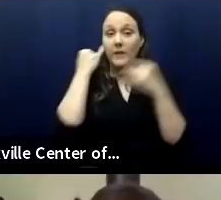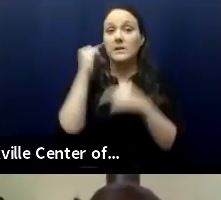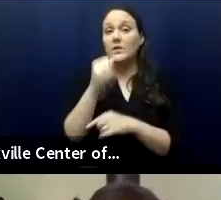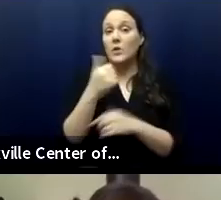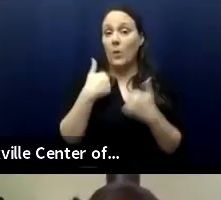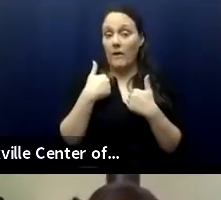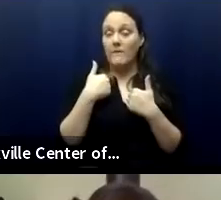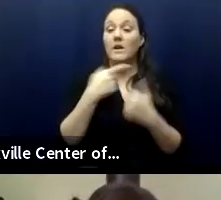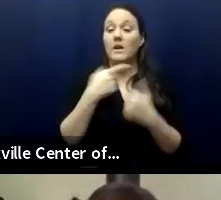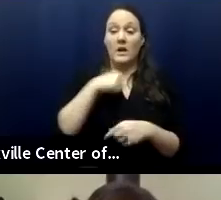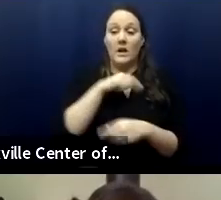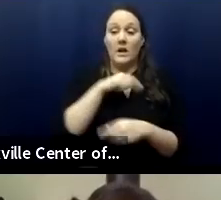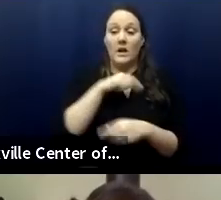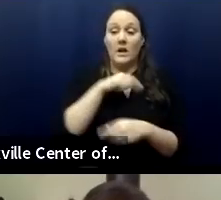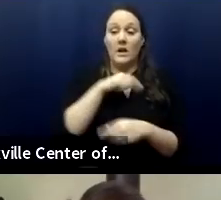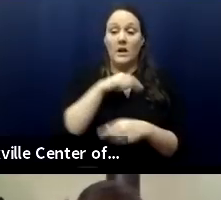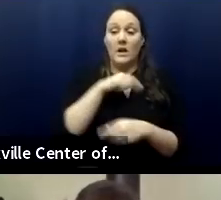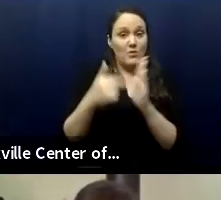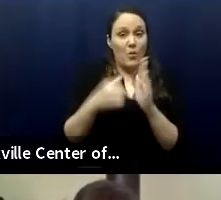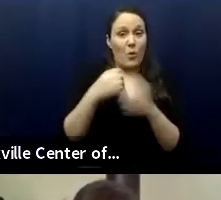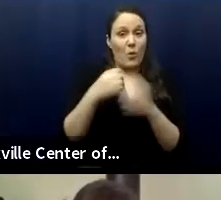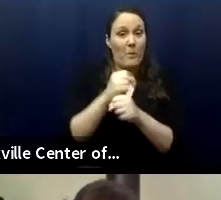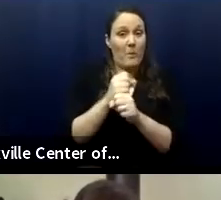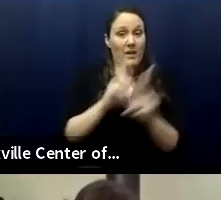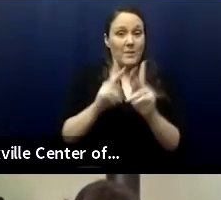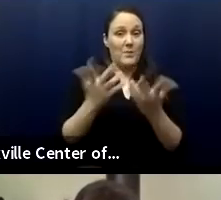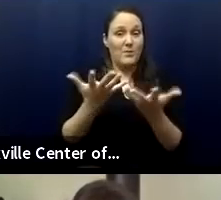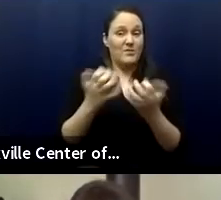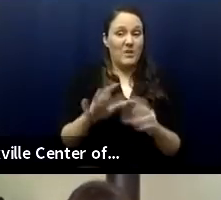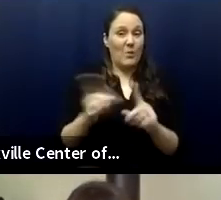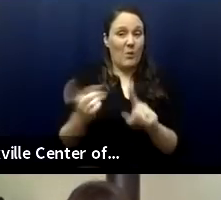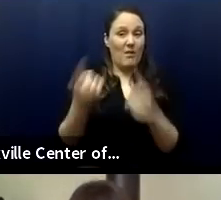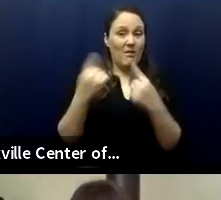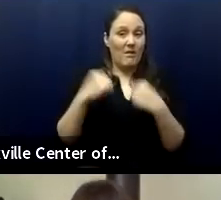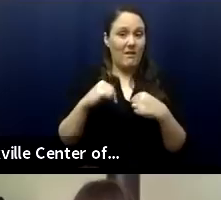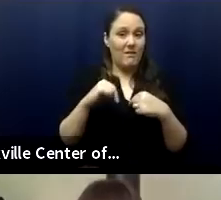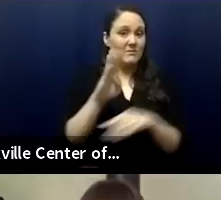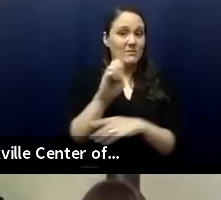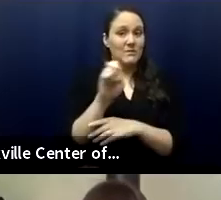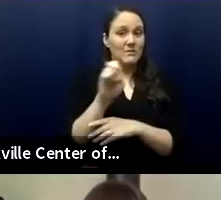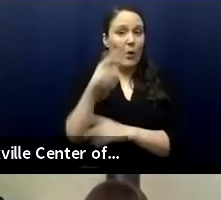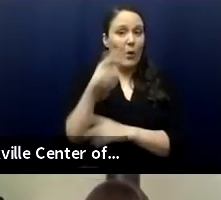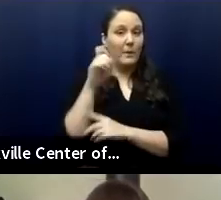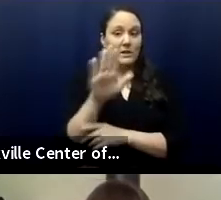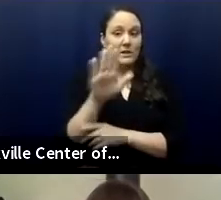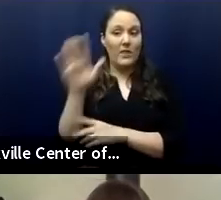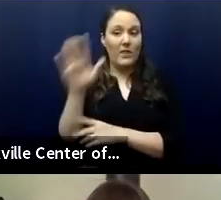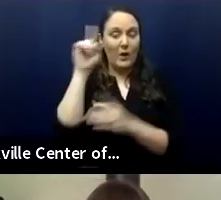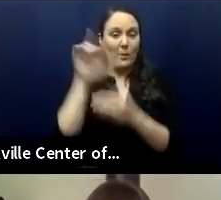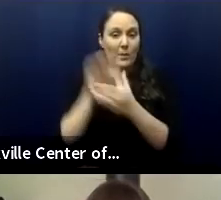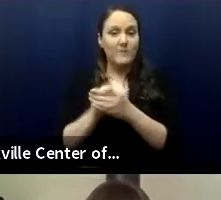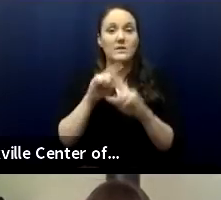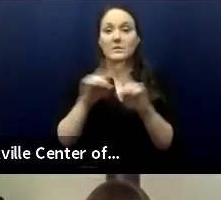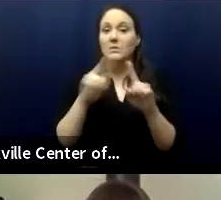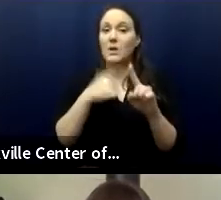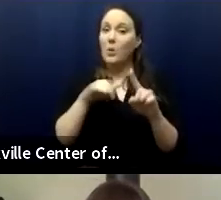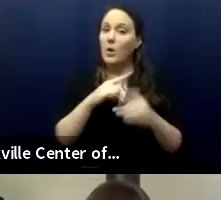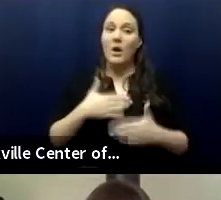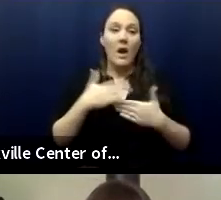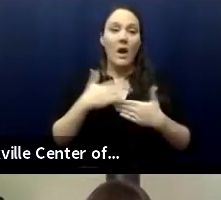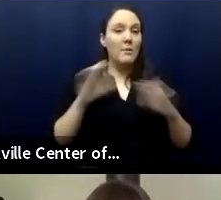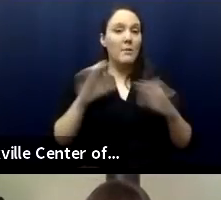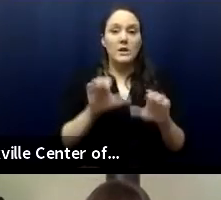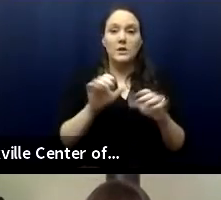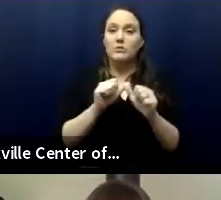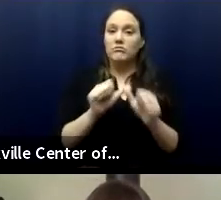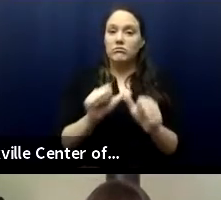have made some patrons not want to come to our bar due to their beliefs. But we are happy to continue to do this if it means we can keep our